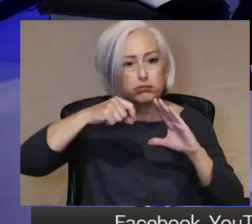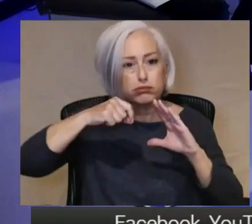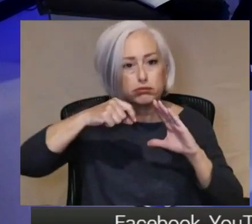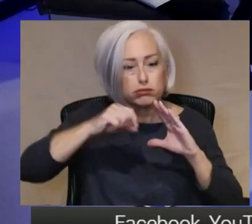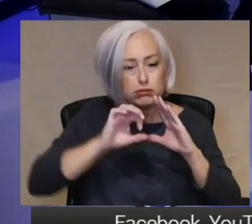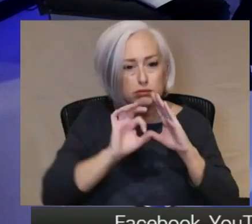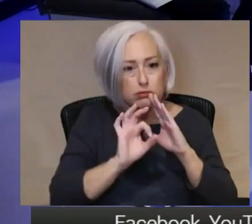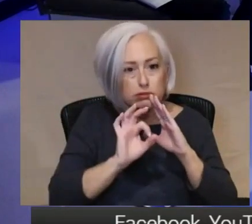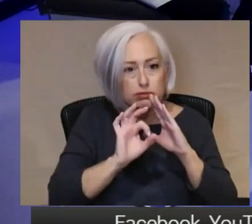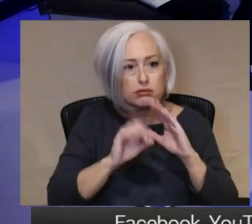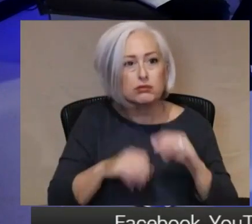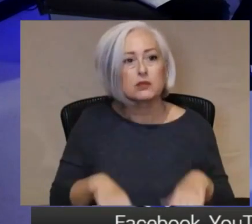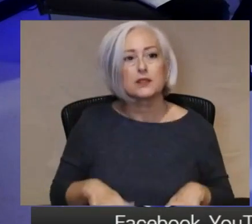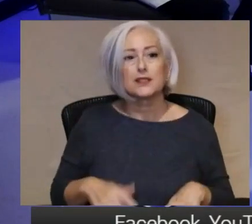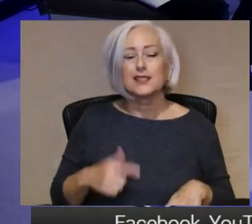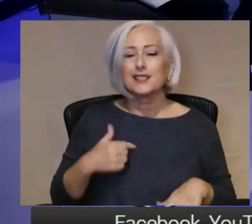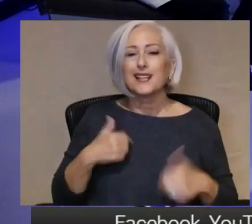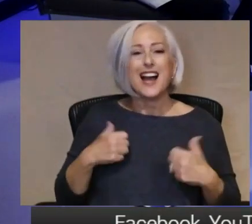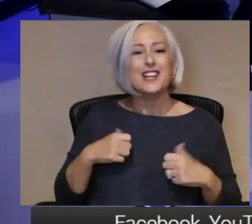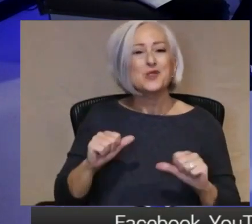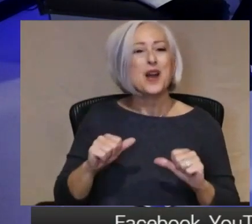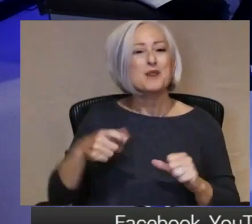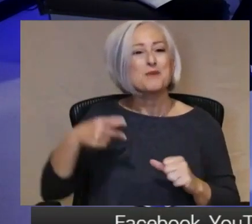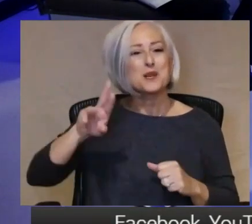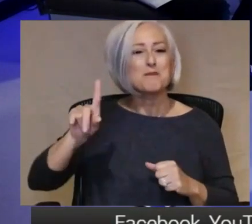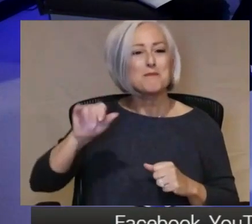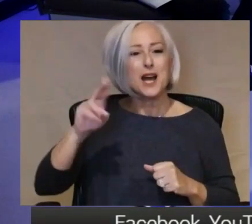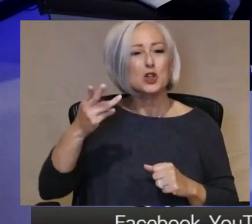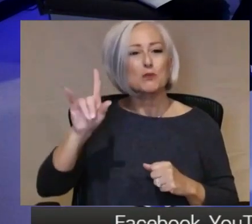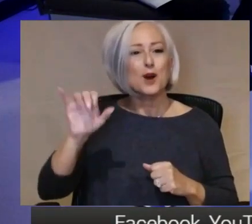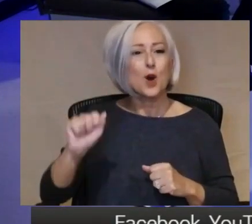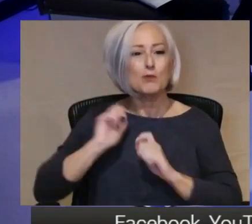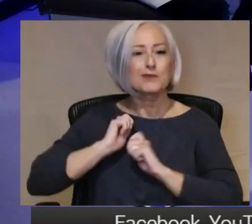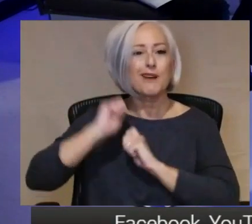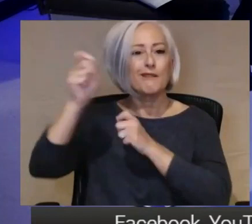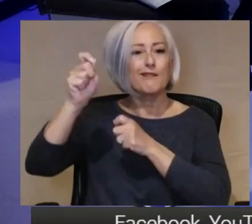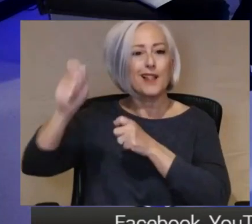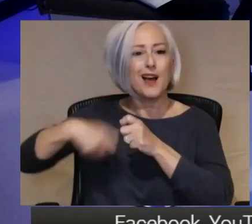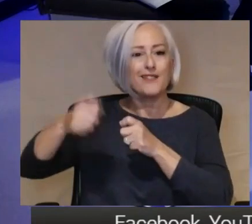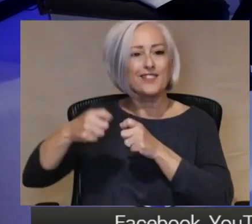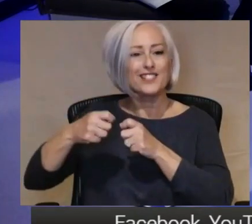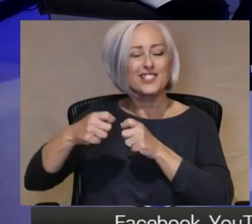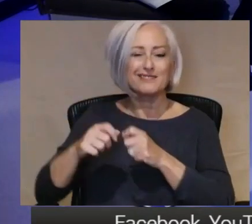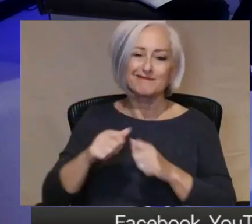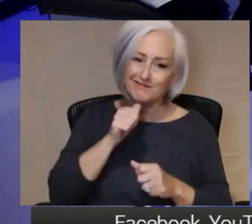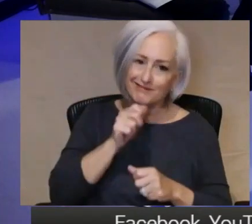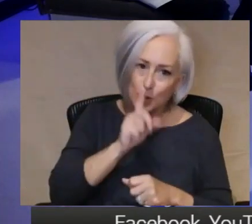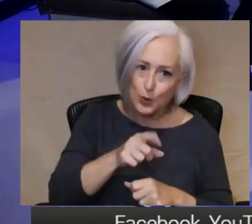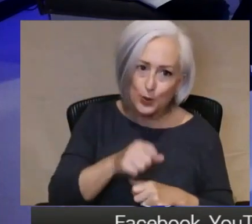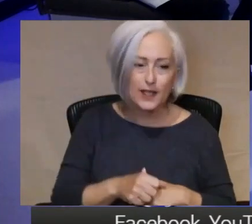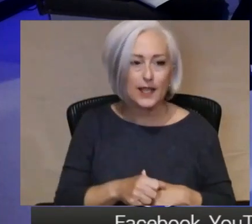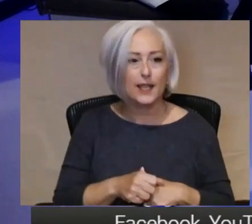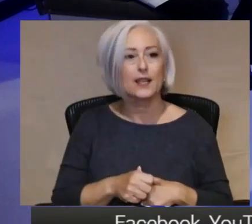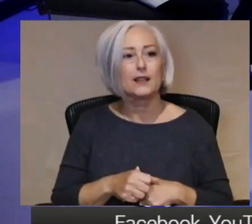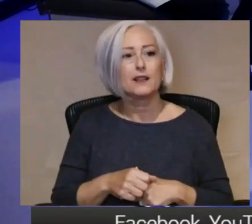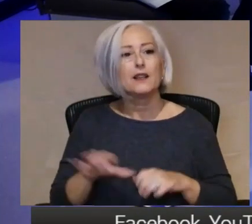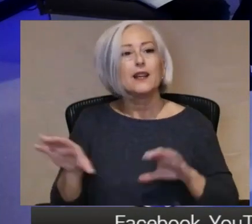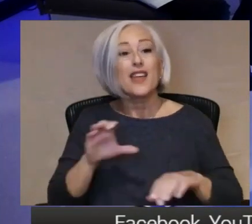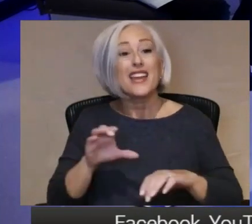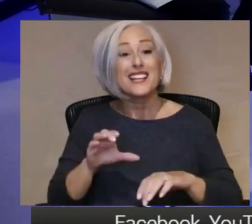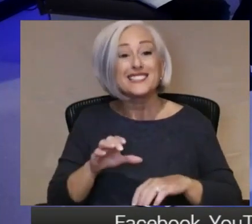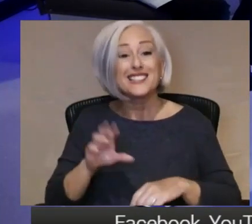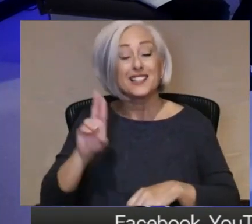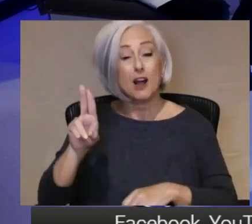fishing. Not really, people, I'm nowhere near that good. But, you know, injured my elbow a little bit. They did ultrasound therapy in my arm and my shoulder. It warms